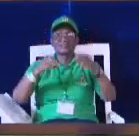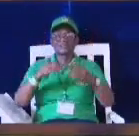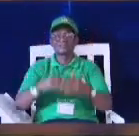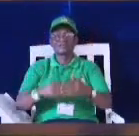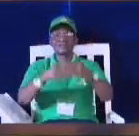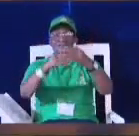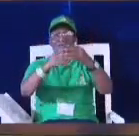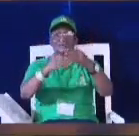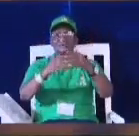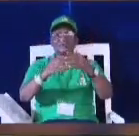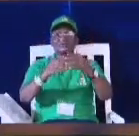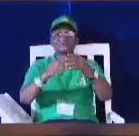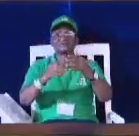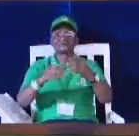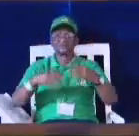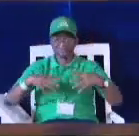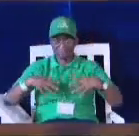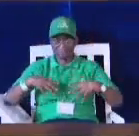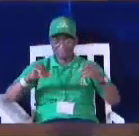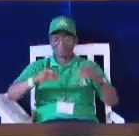beyond healing.